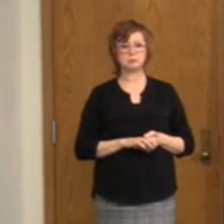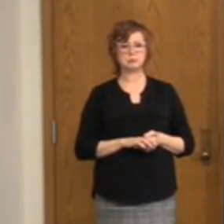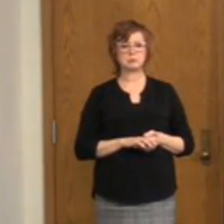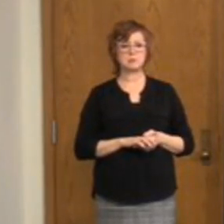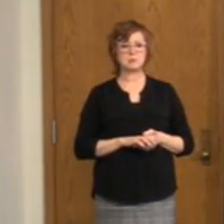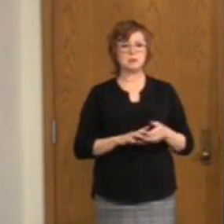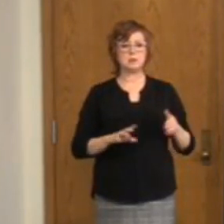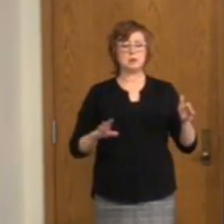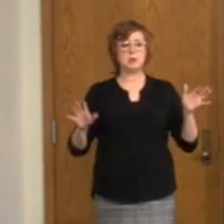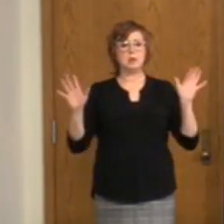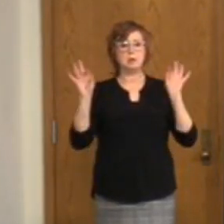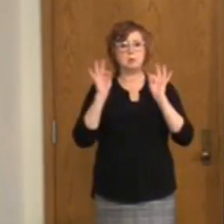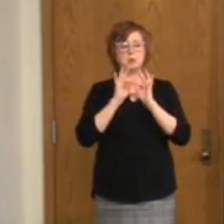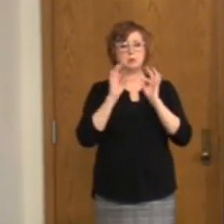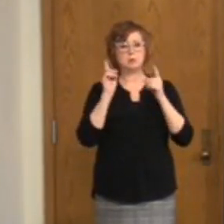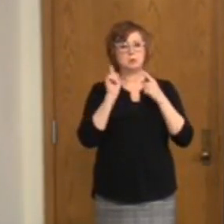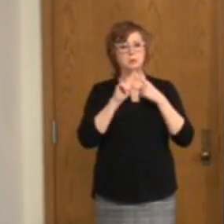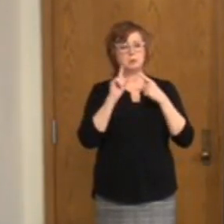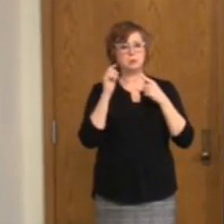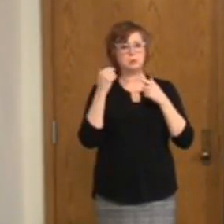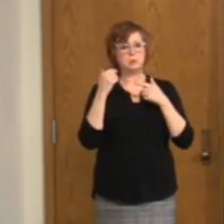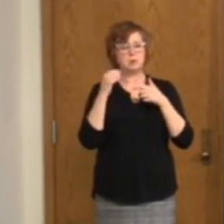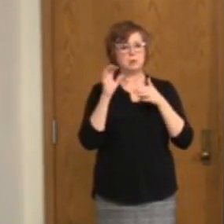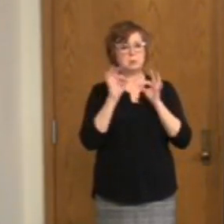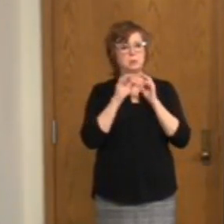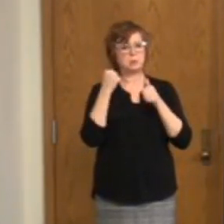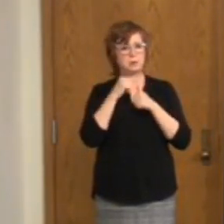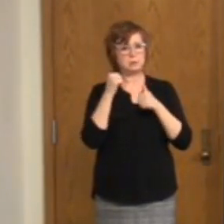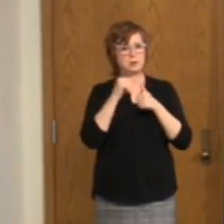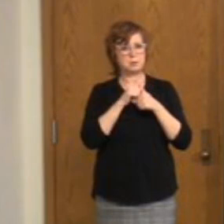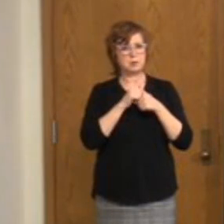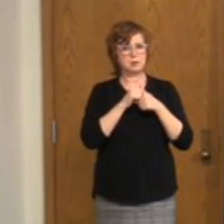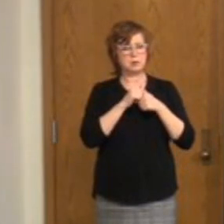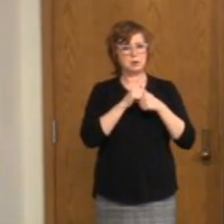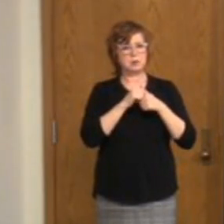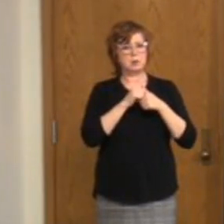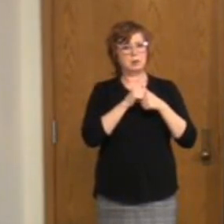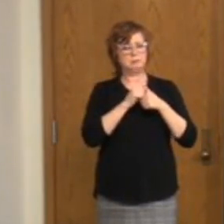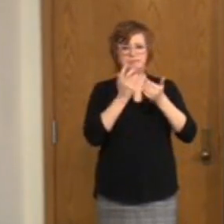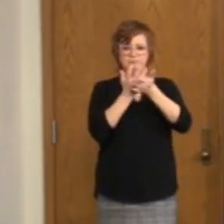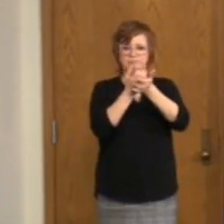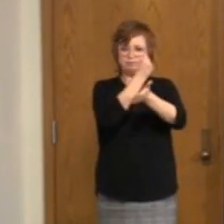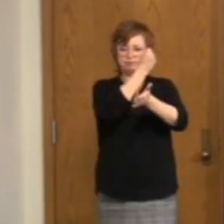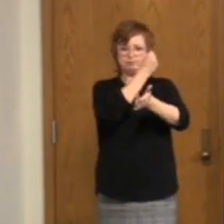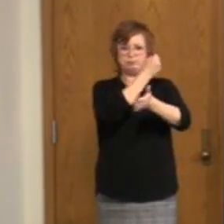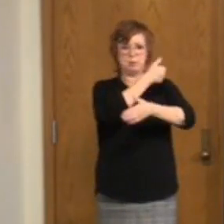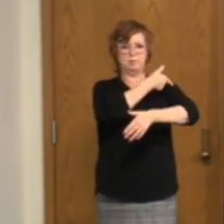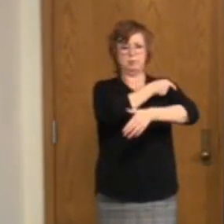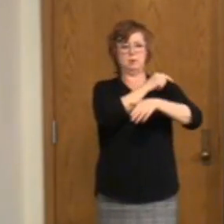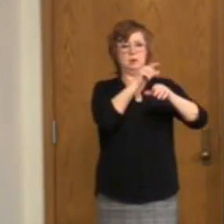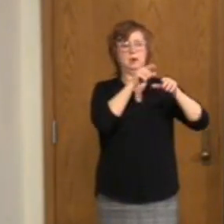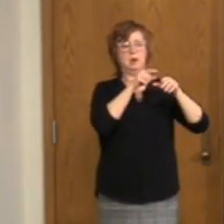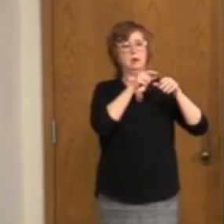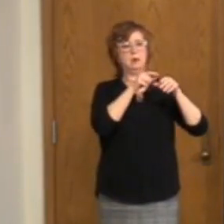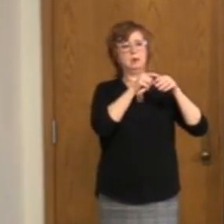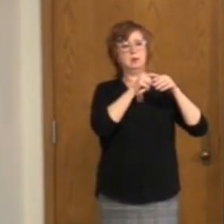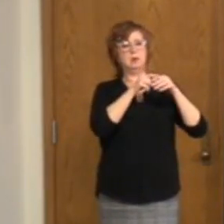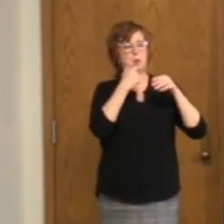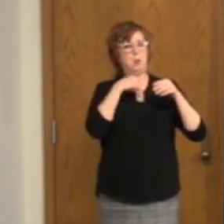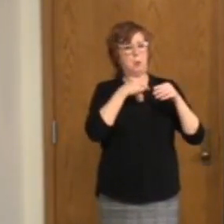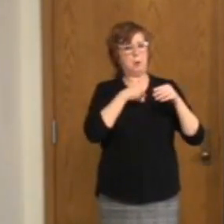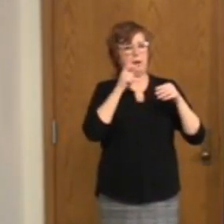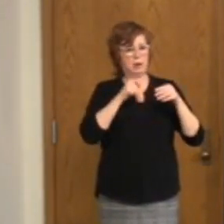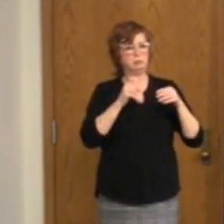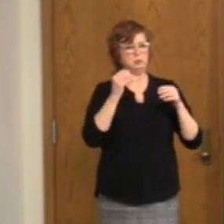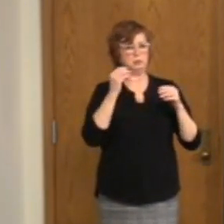population benefit with a known supply of vaccine? We already know at a high level how much AstraZeneca we're getting,